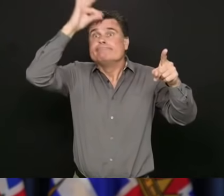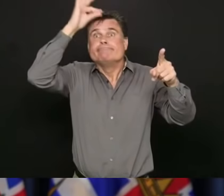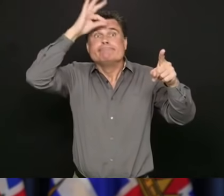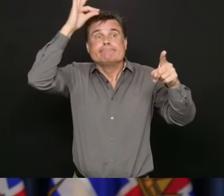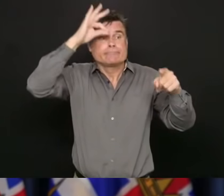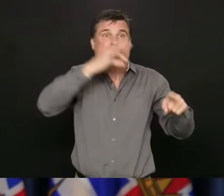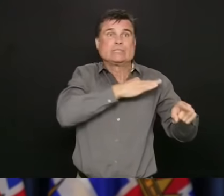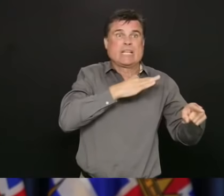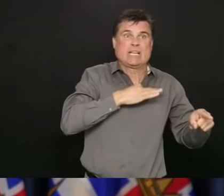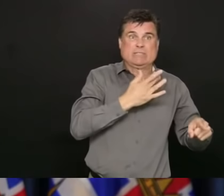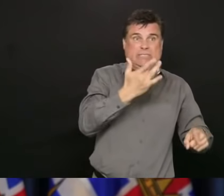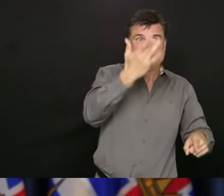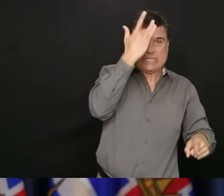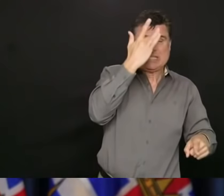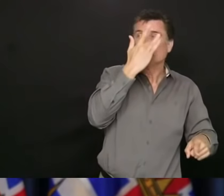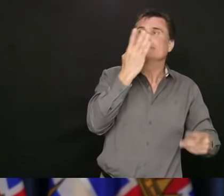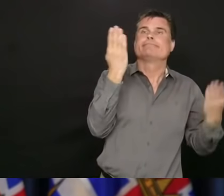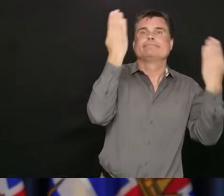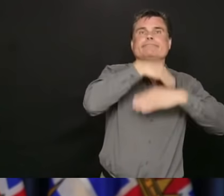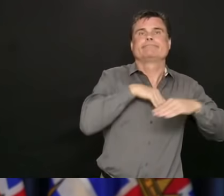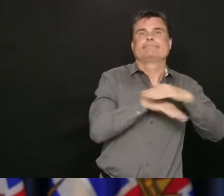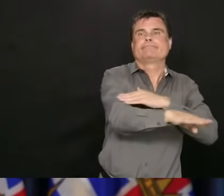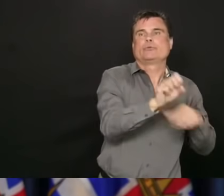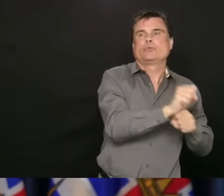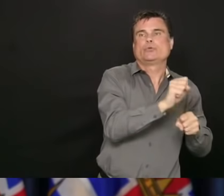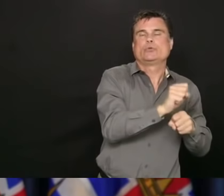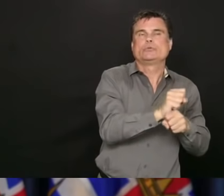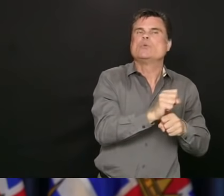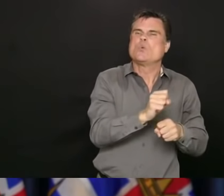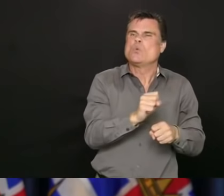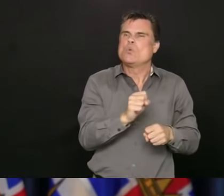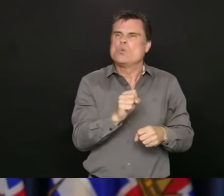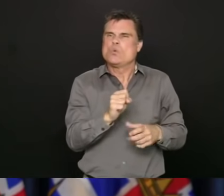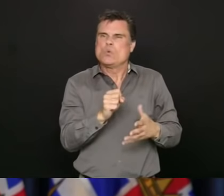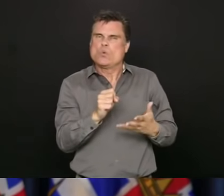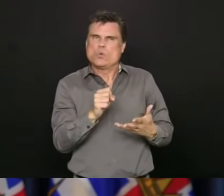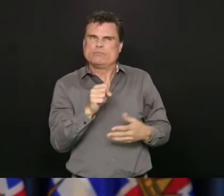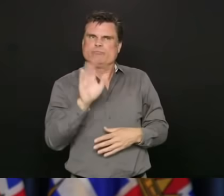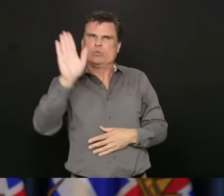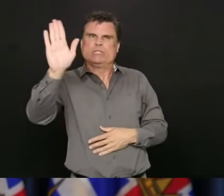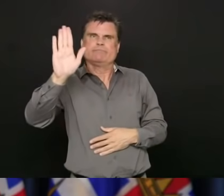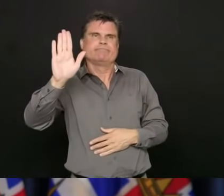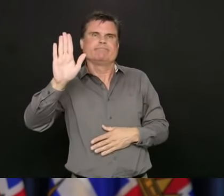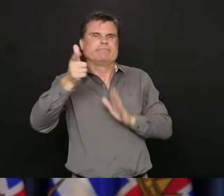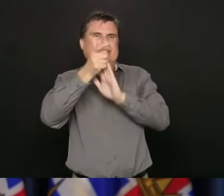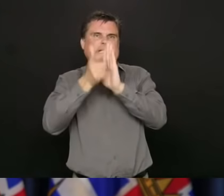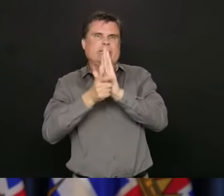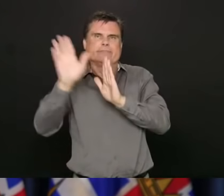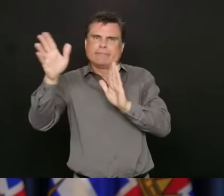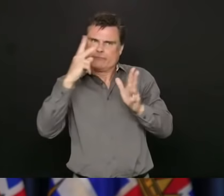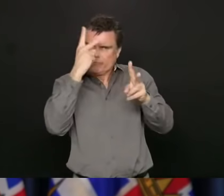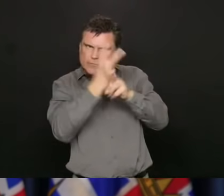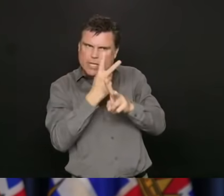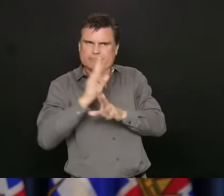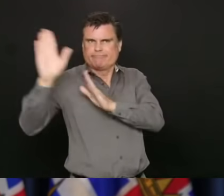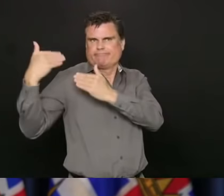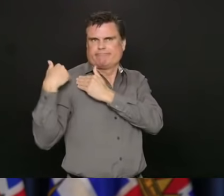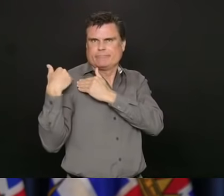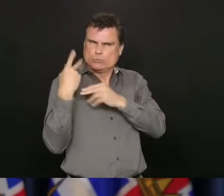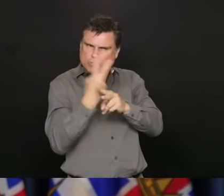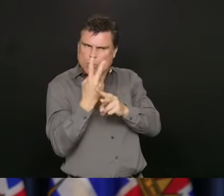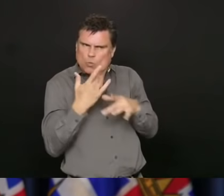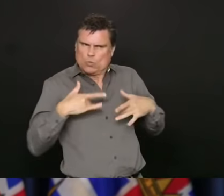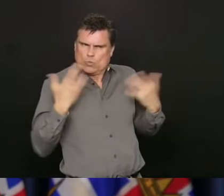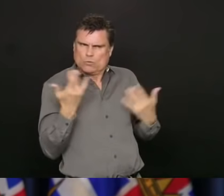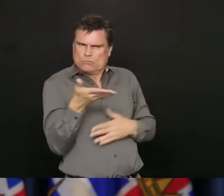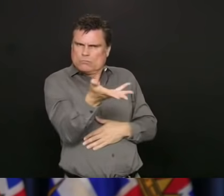but I do know that it's a critical issue and one of the ones that we've been grappling with across government. And it's not just in food processing, it's in a